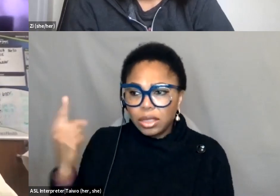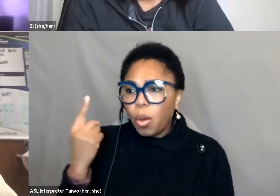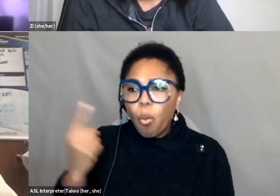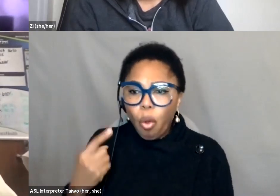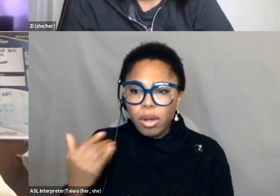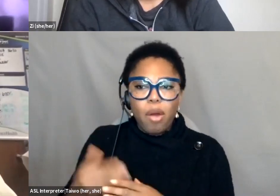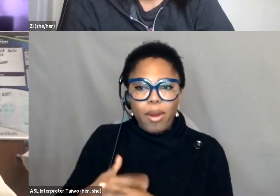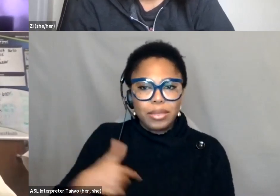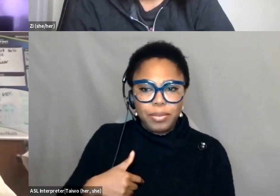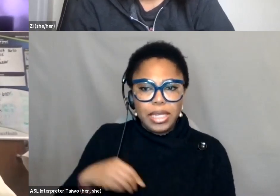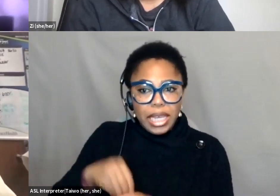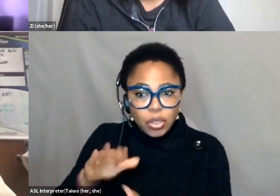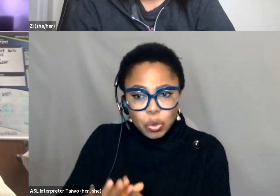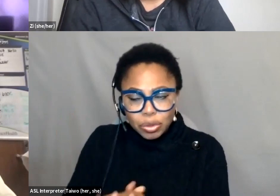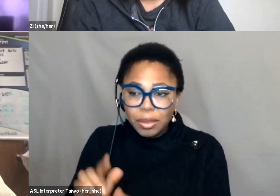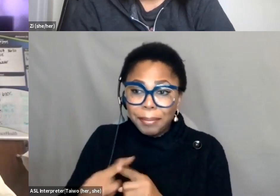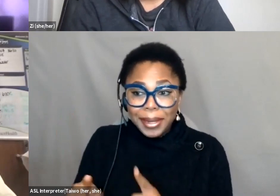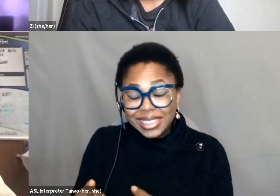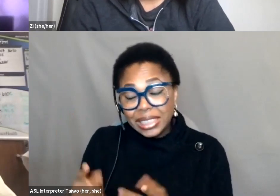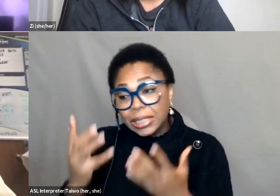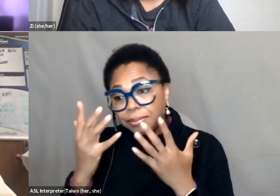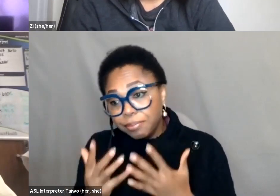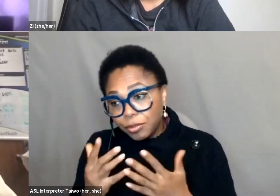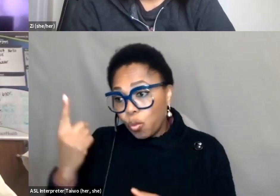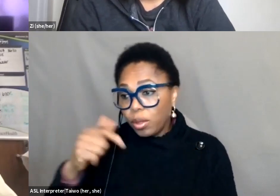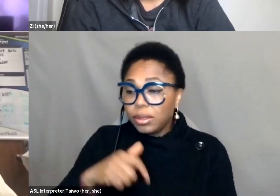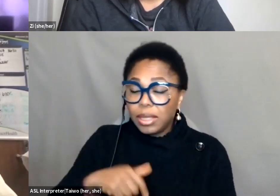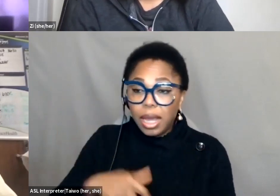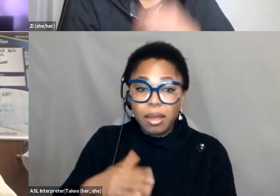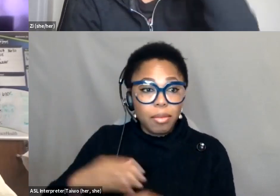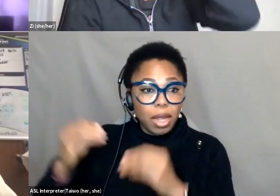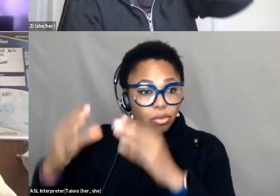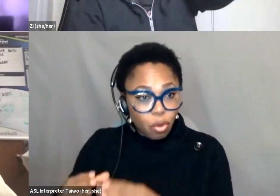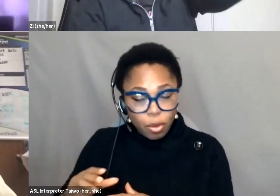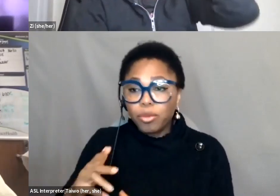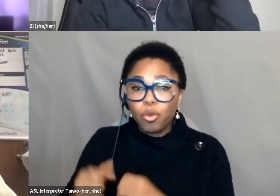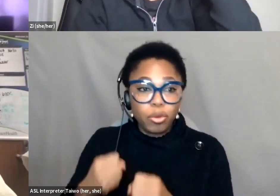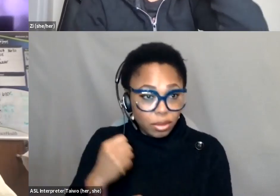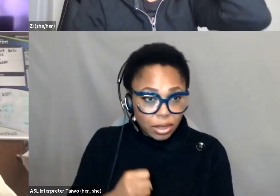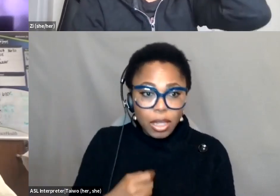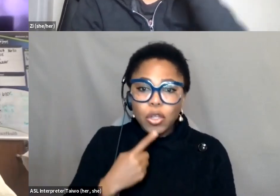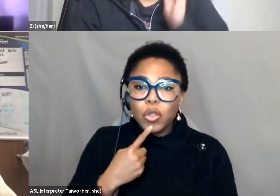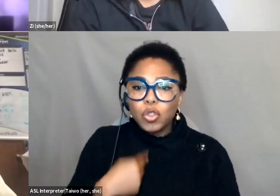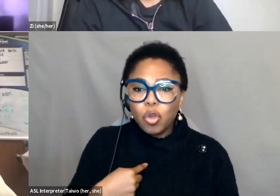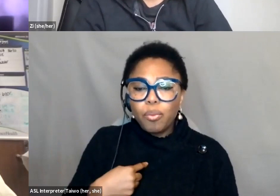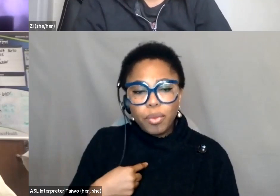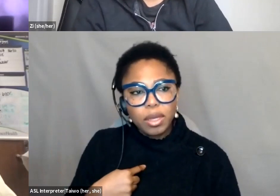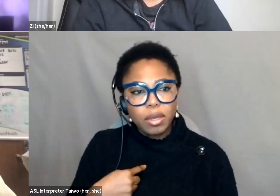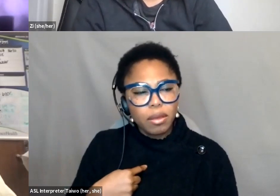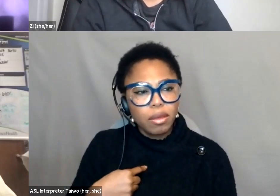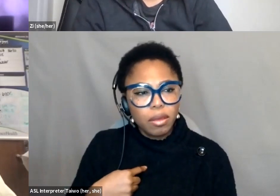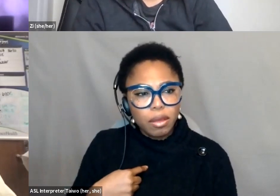But unfortunately, there was that time the professor on my solo field tour told me that silk should feel like the